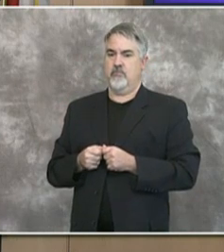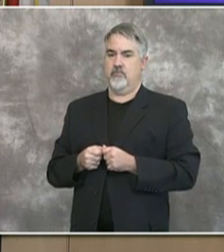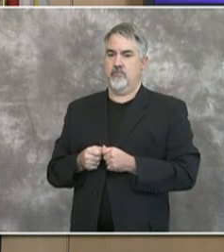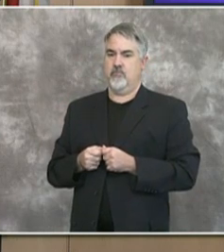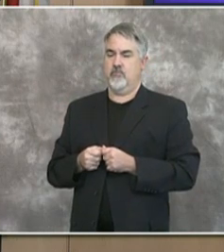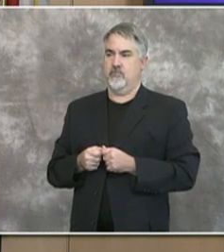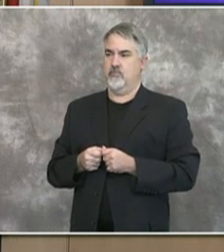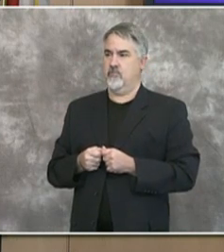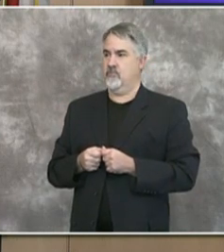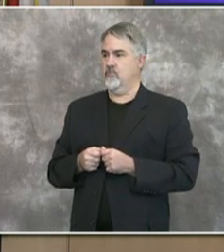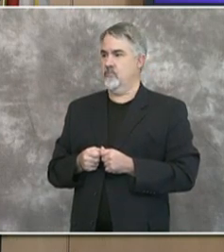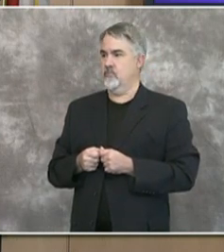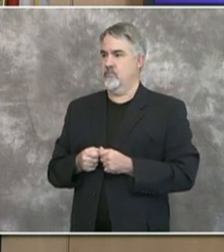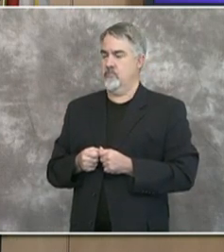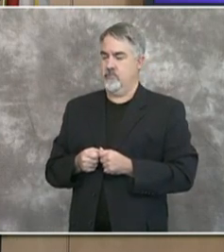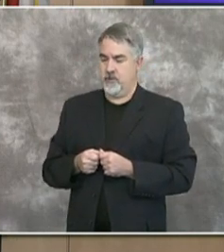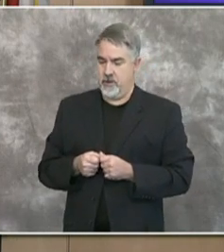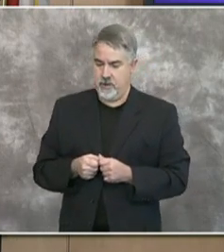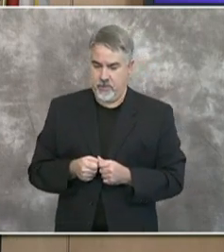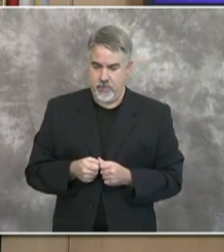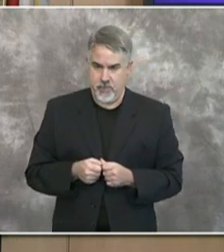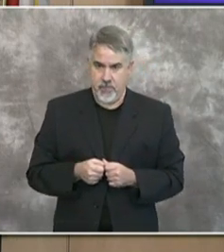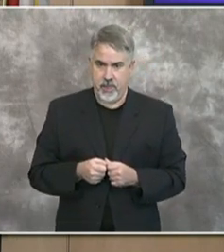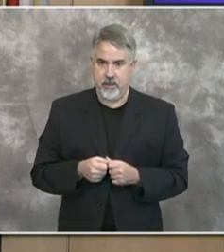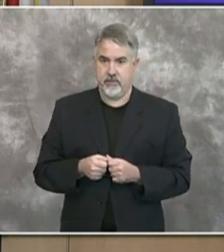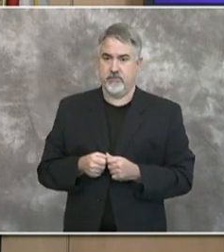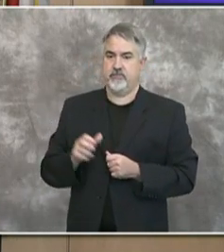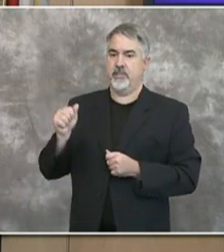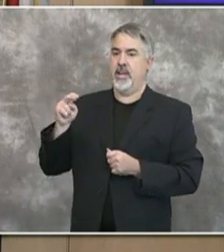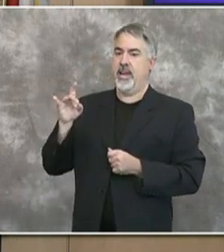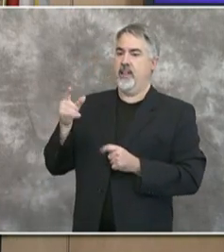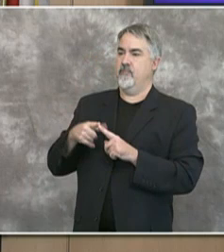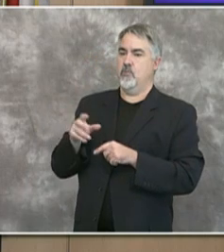Shannon Handy with News 8, please state your question.